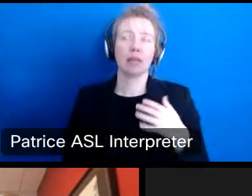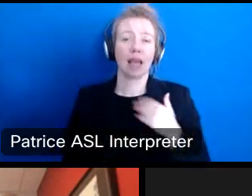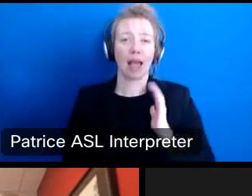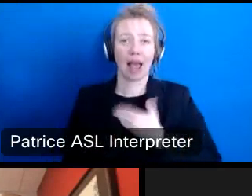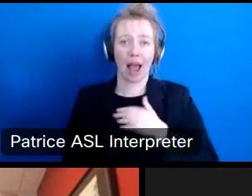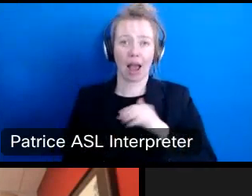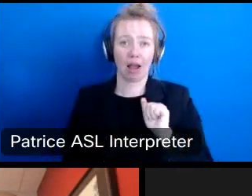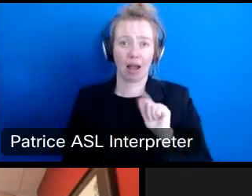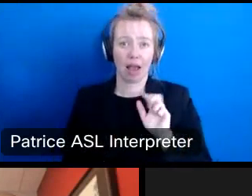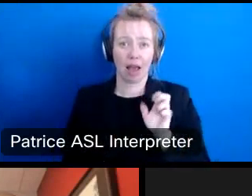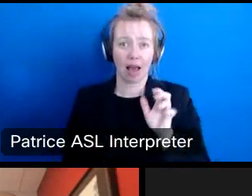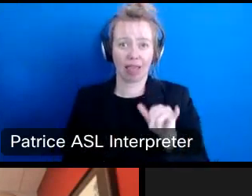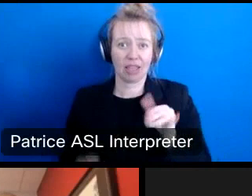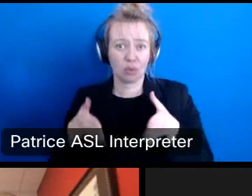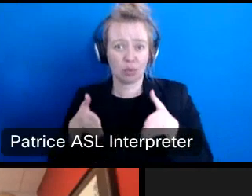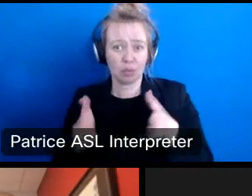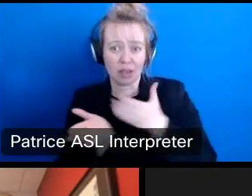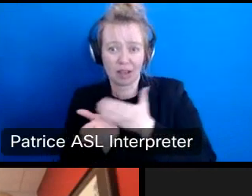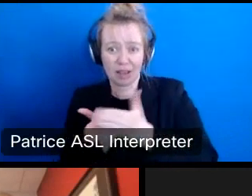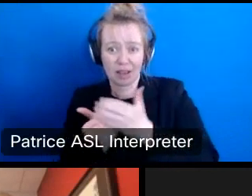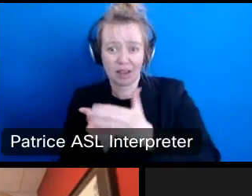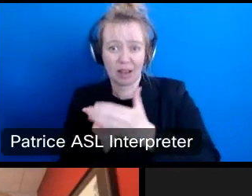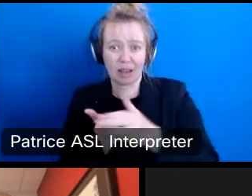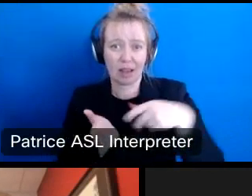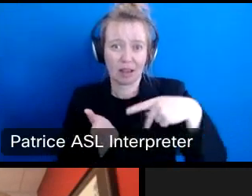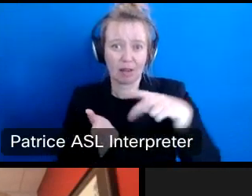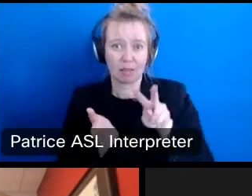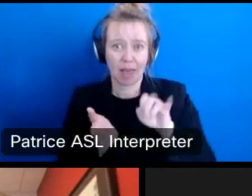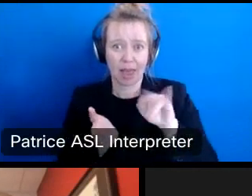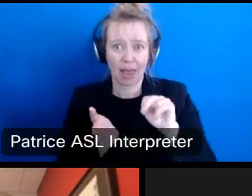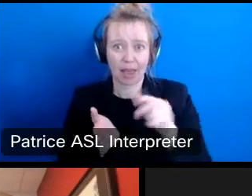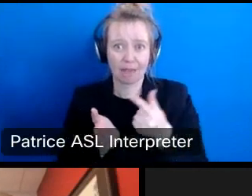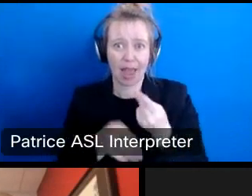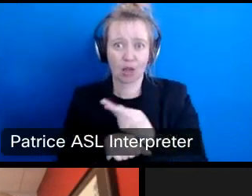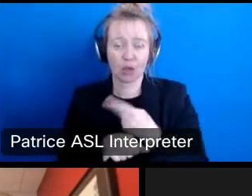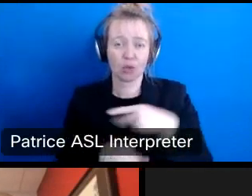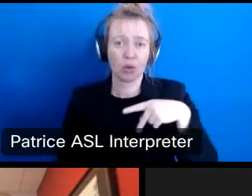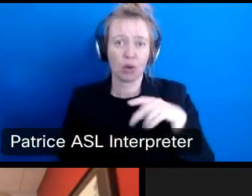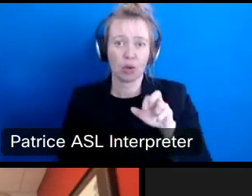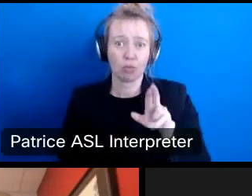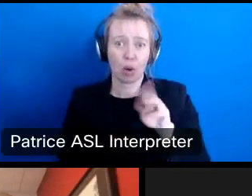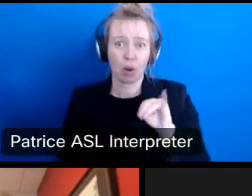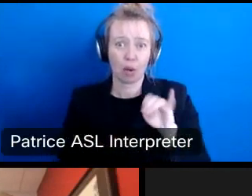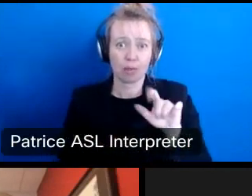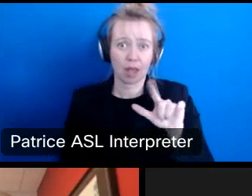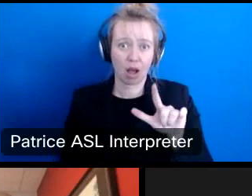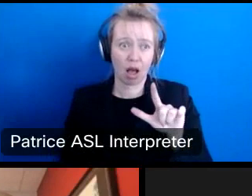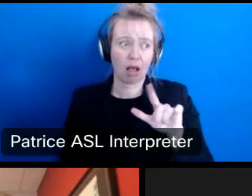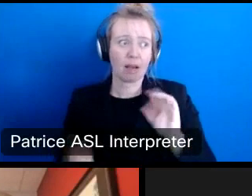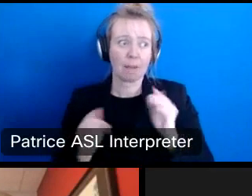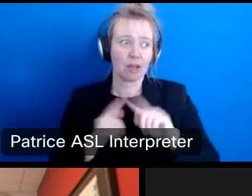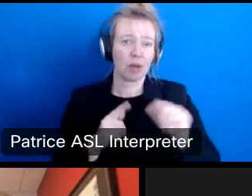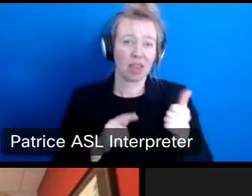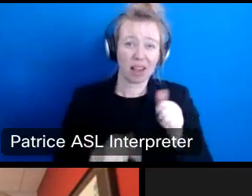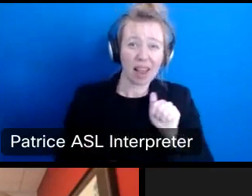alleyways and the type of materials that they use and why they may use permeable paving in some versus others. Andrew, are you